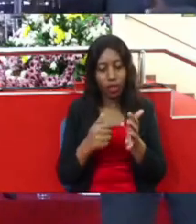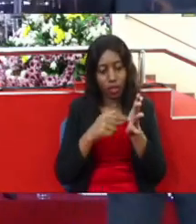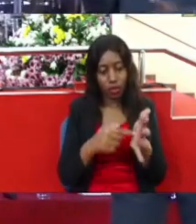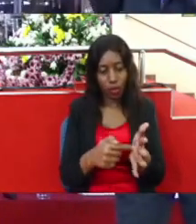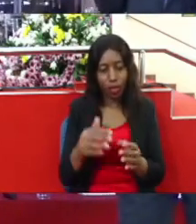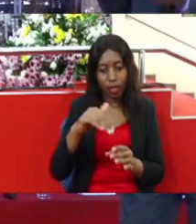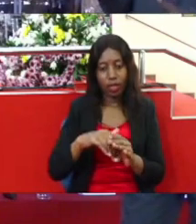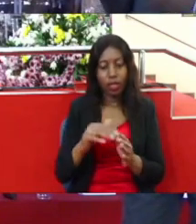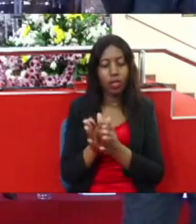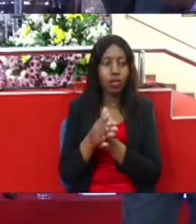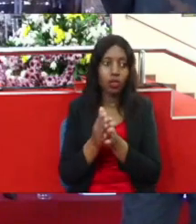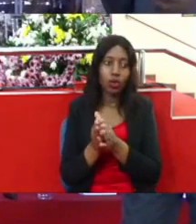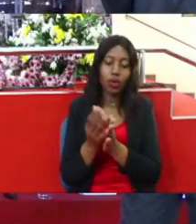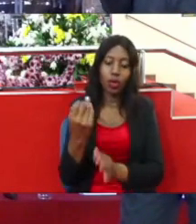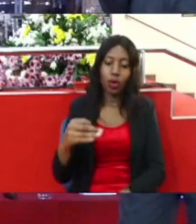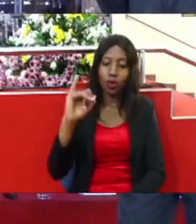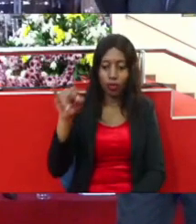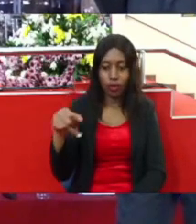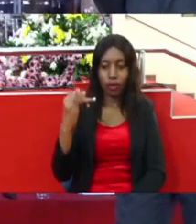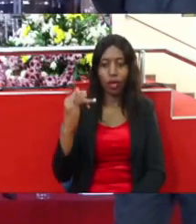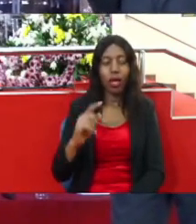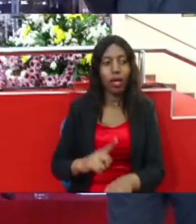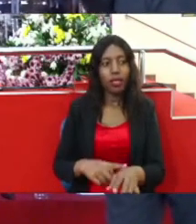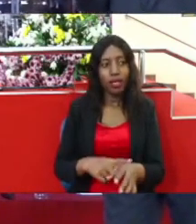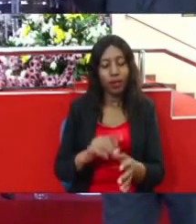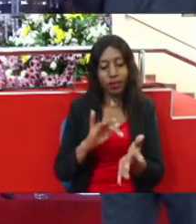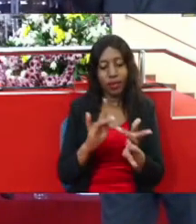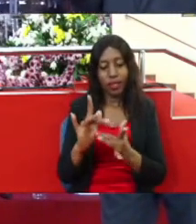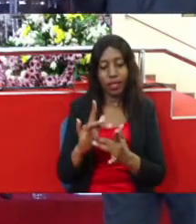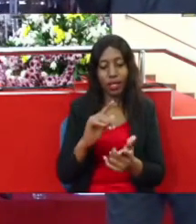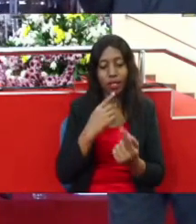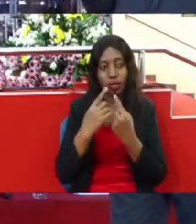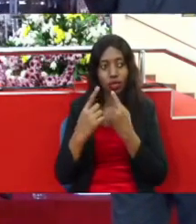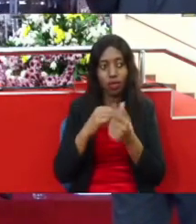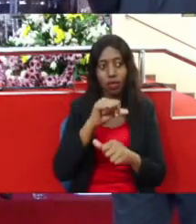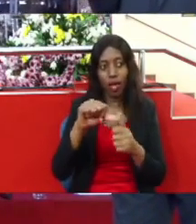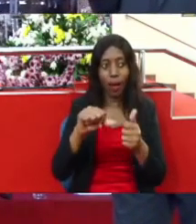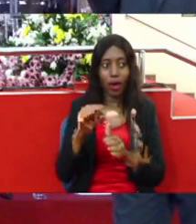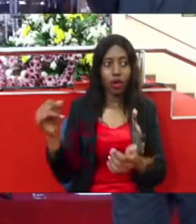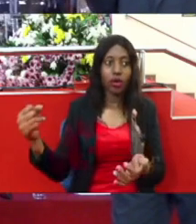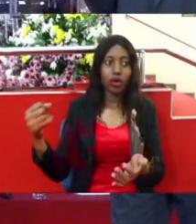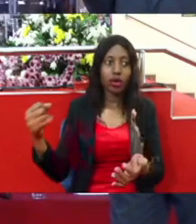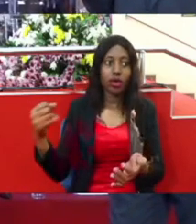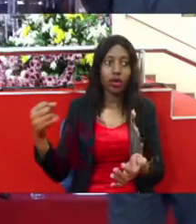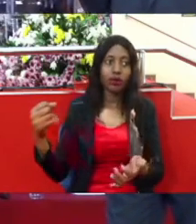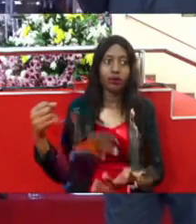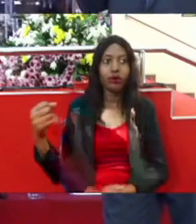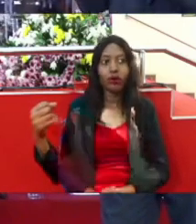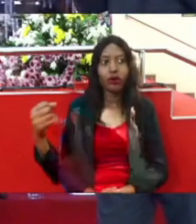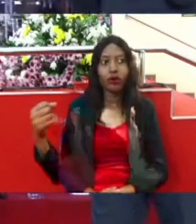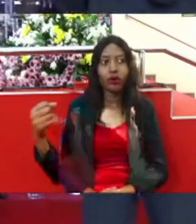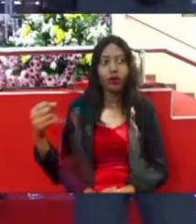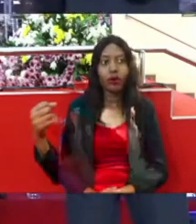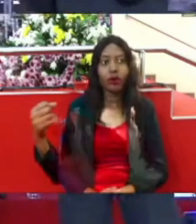tu, pana ukweli kulingana na lile ambalo Yesu alinukuu kumhusu Yona. And so we can receive God's word. Na hivyo